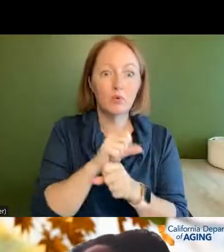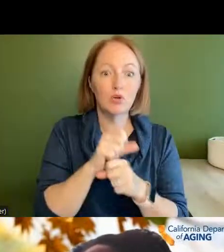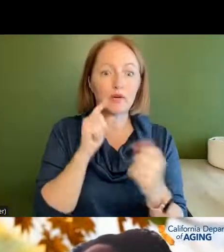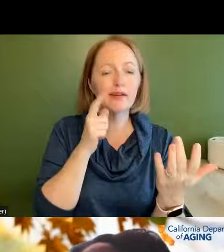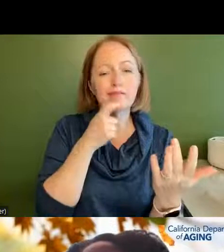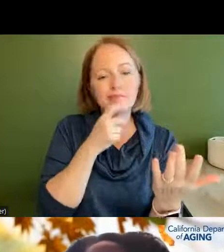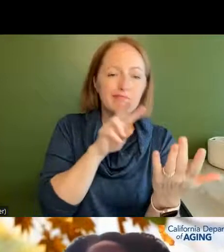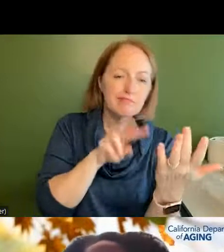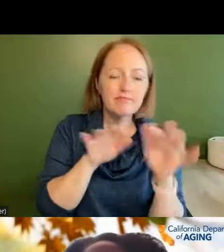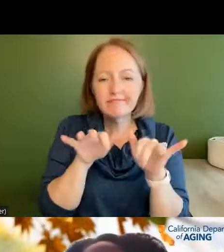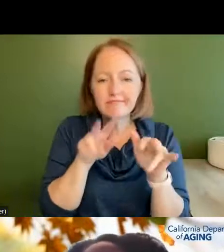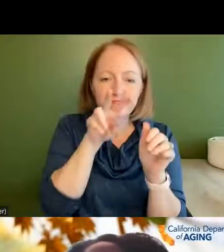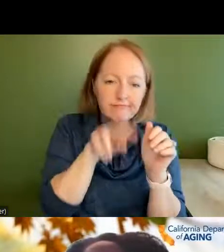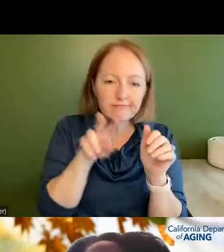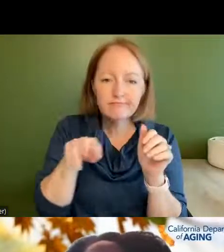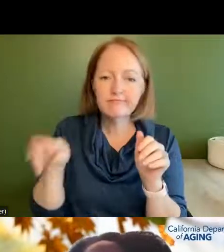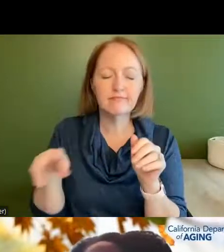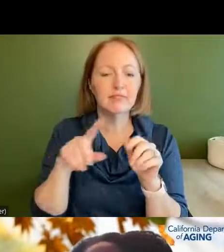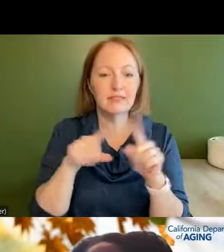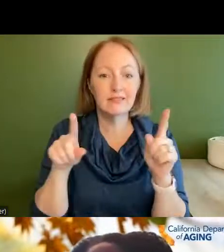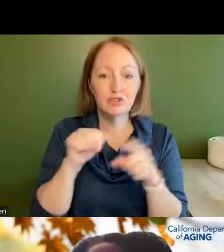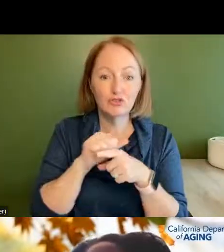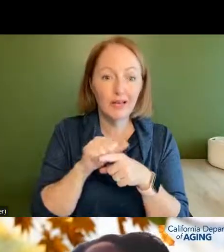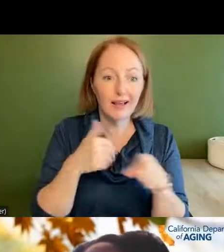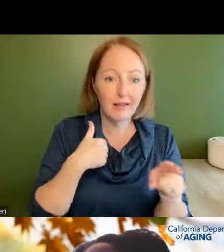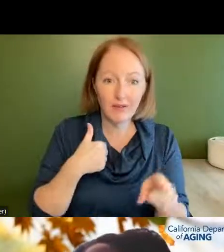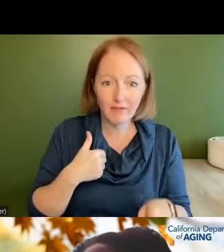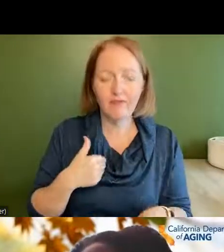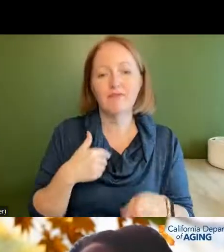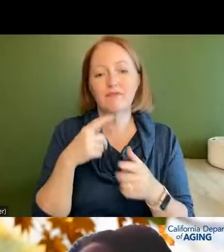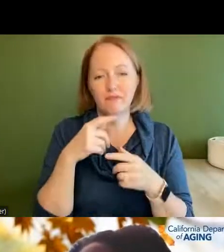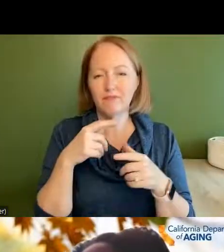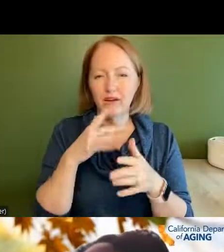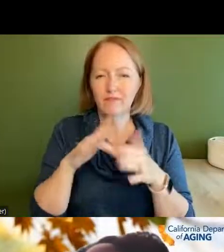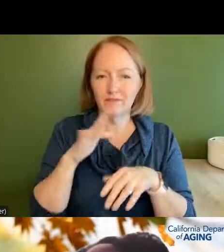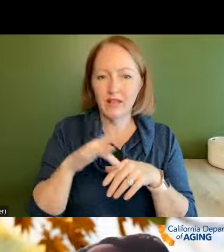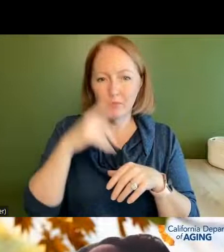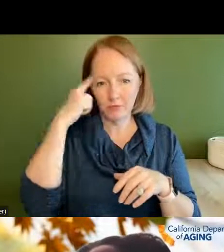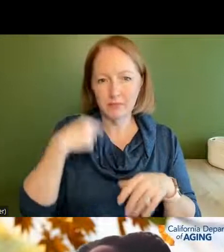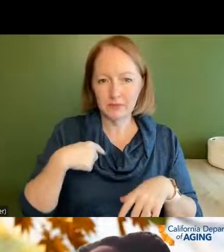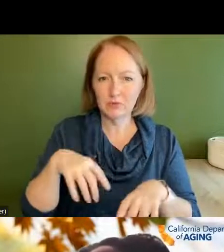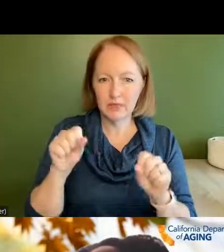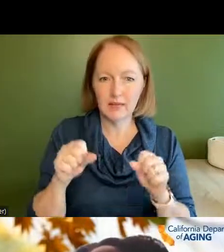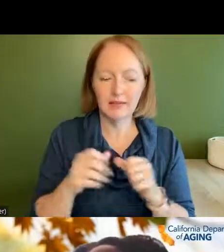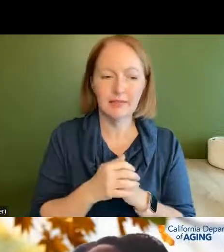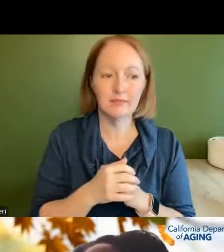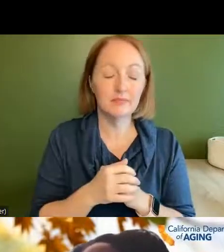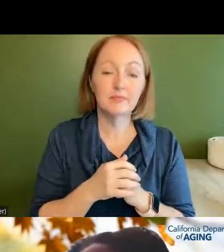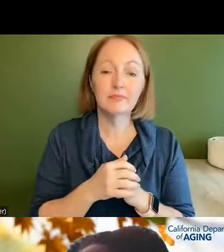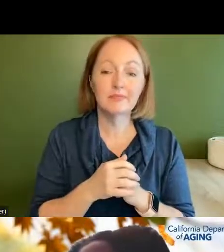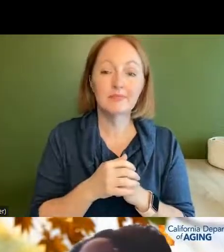go to and learn about the different training opportunities that are available to them. And the goal of this is to